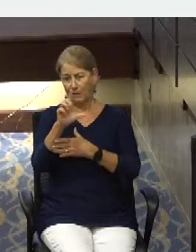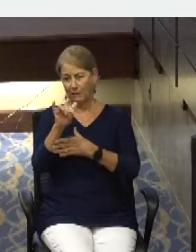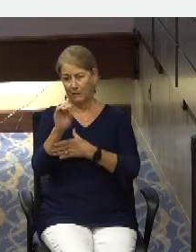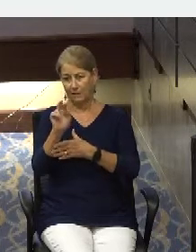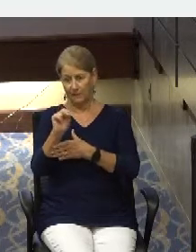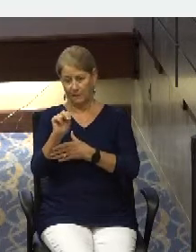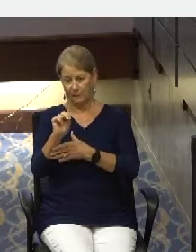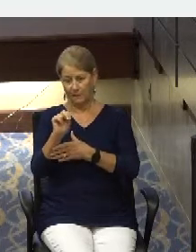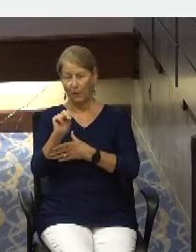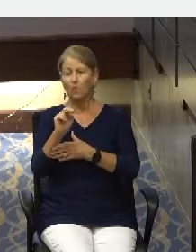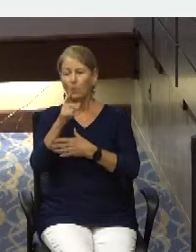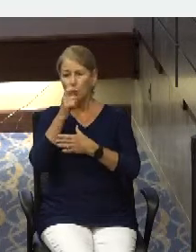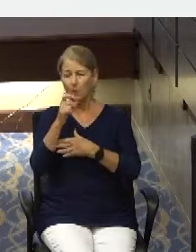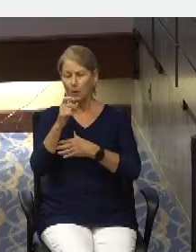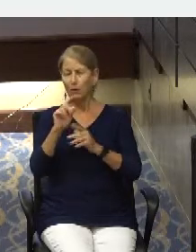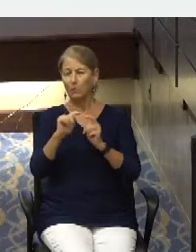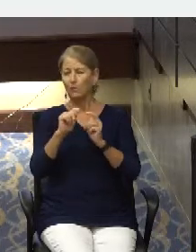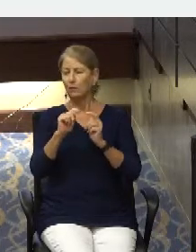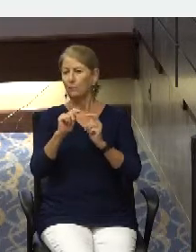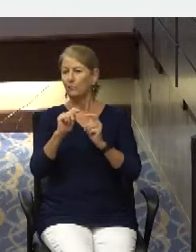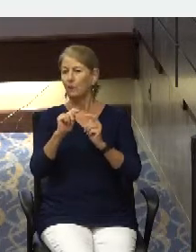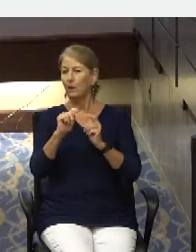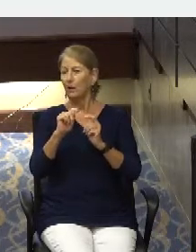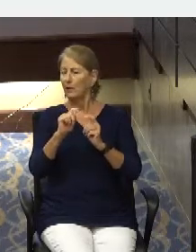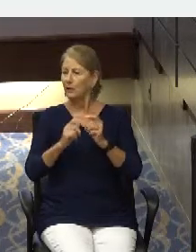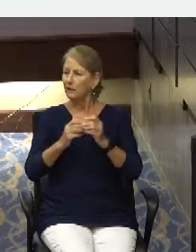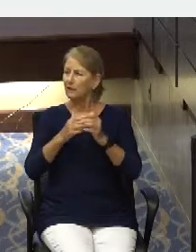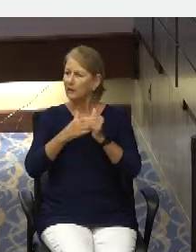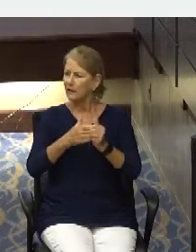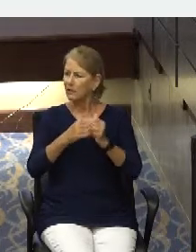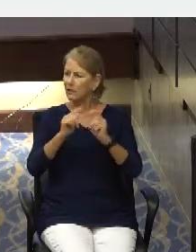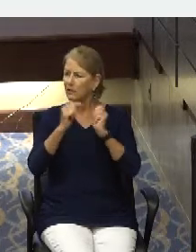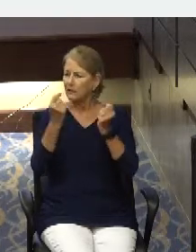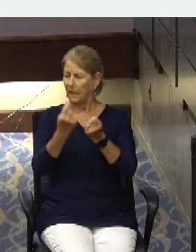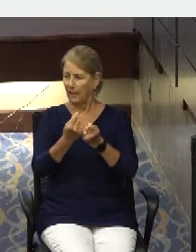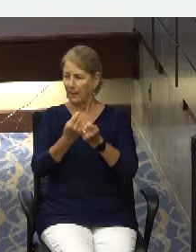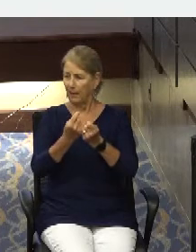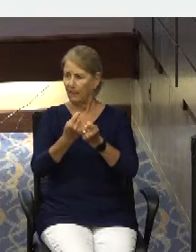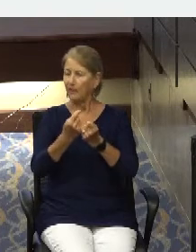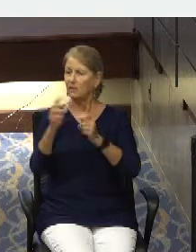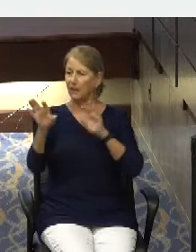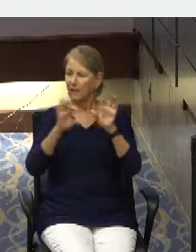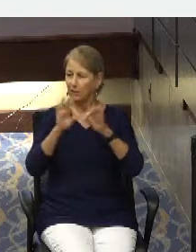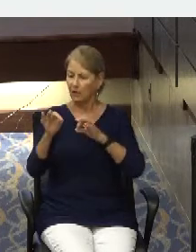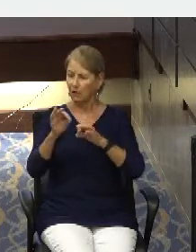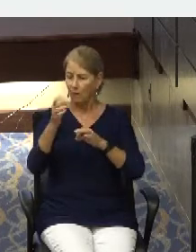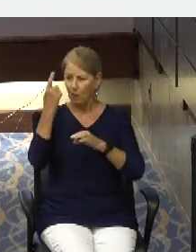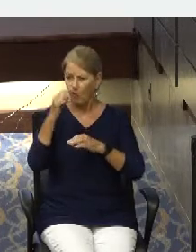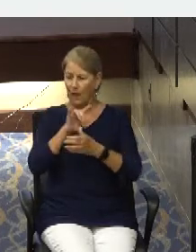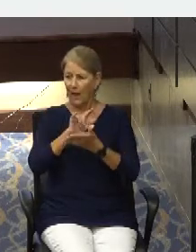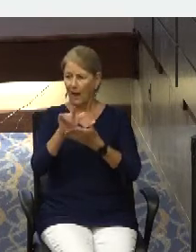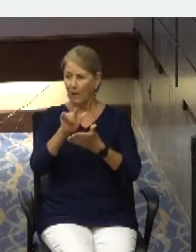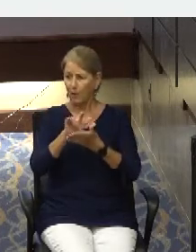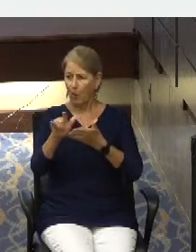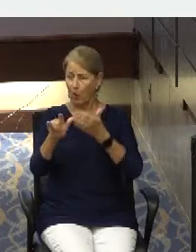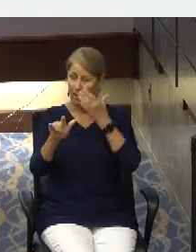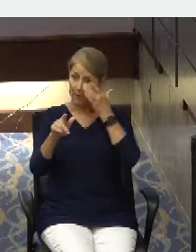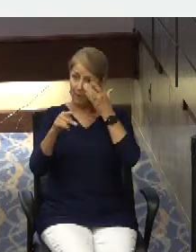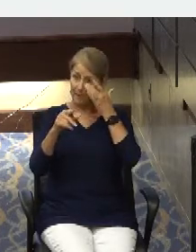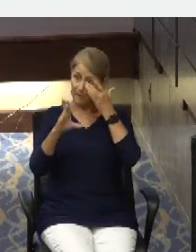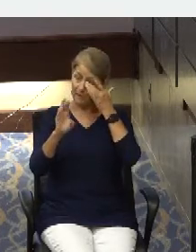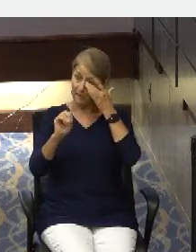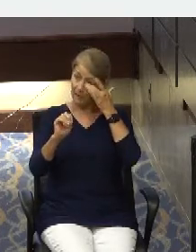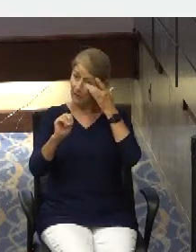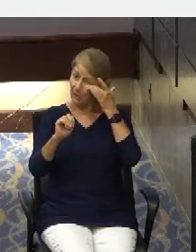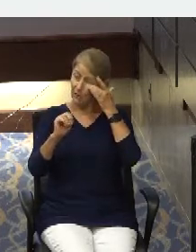been made on the selection of art pieces at the airport. Joel has I think some show and tell